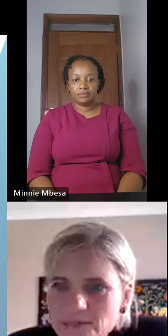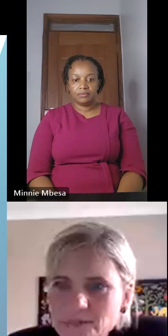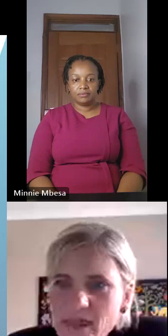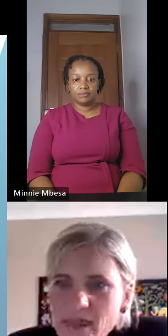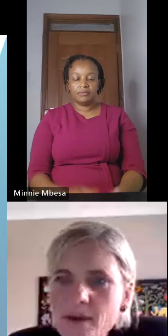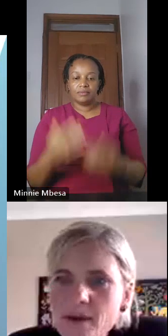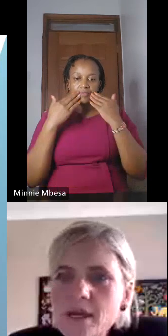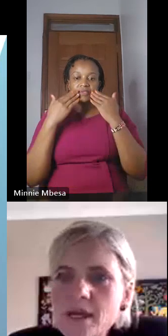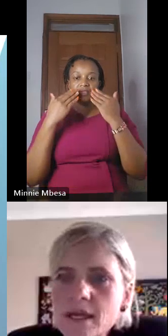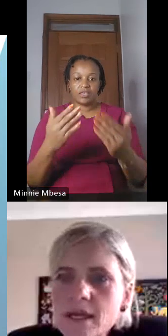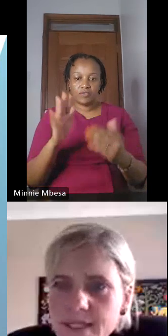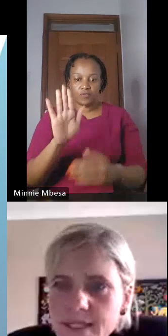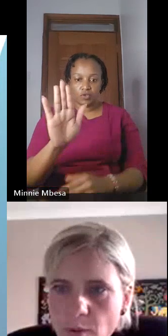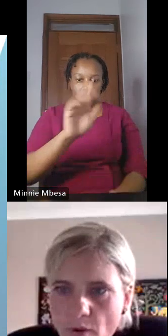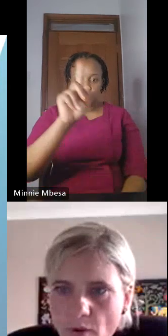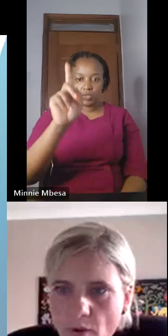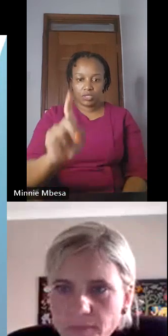question.